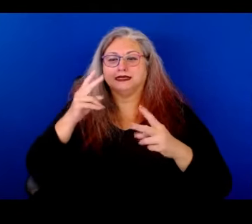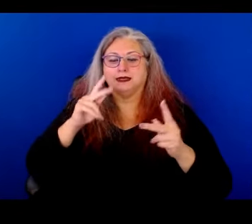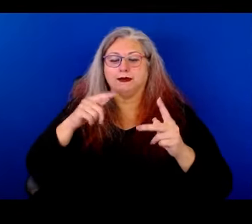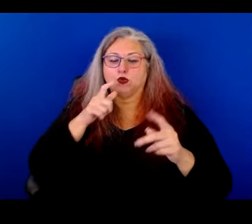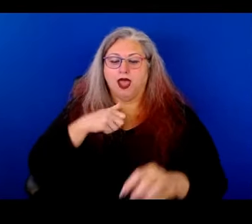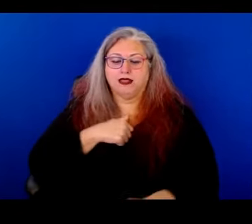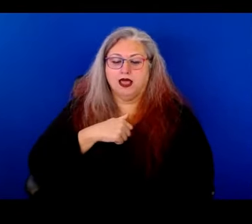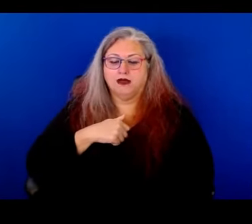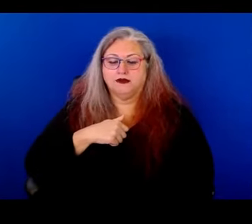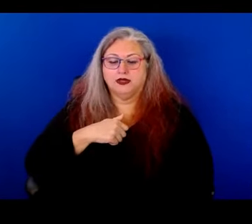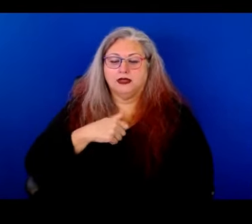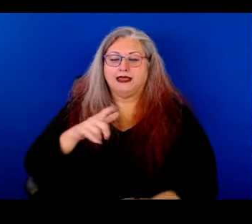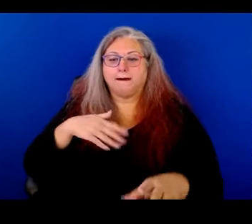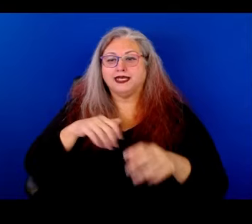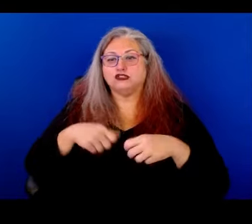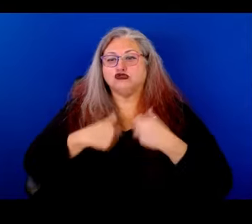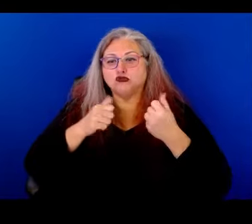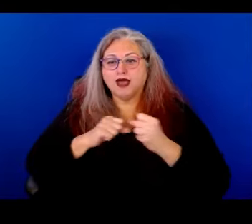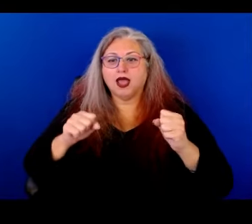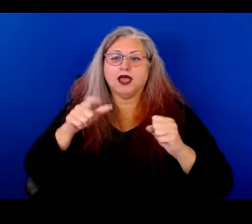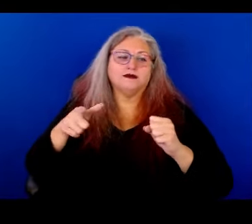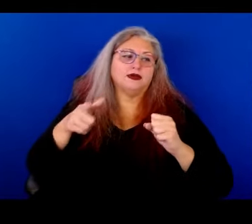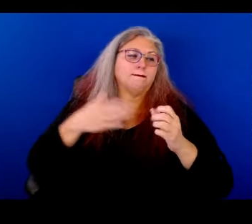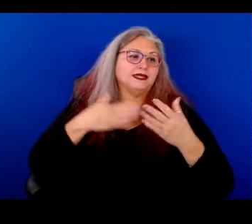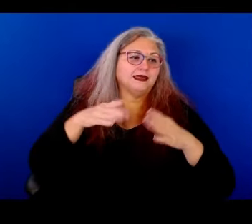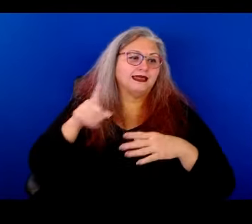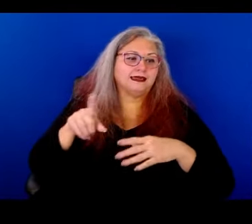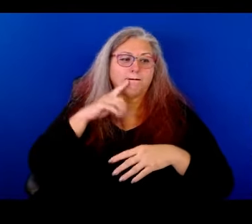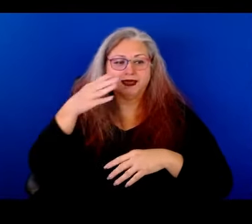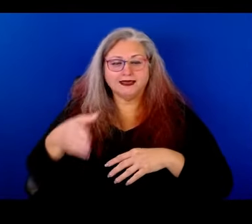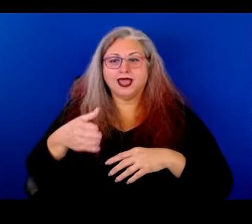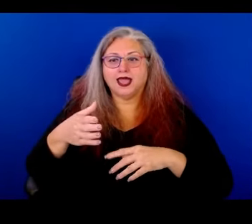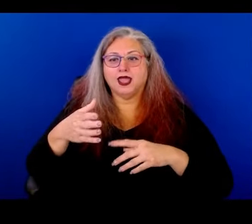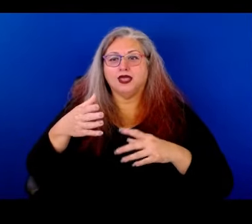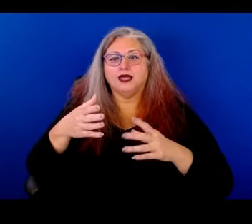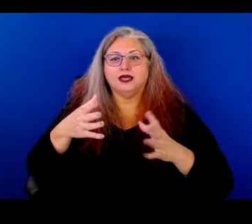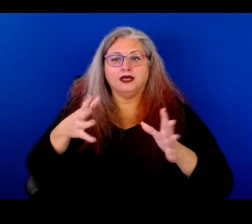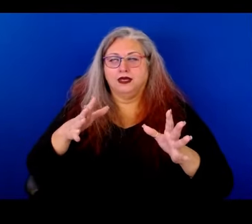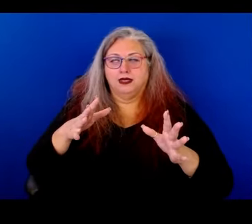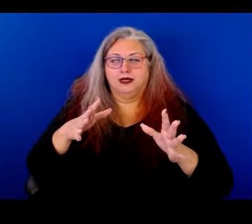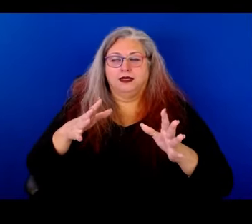love. Please let me survive. Please let them, you know, be there in the morning.